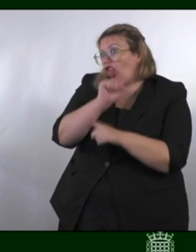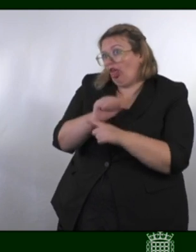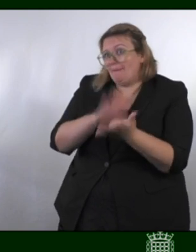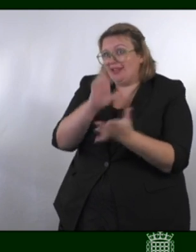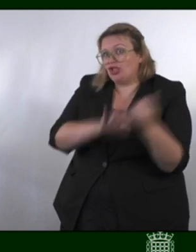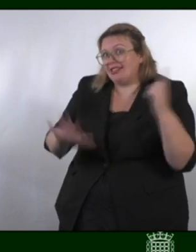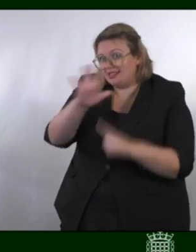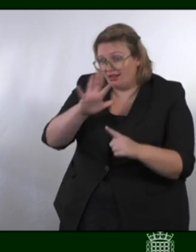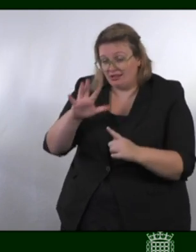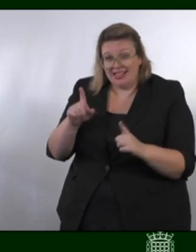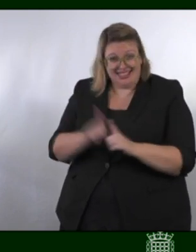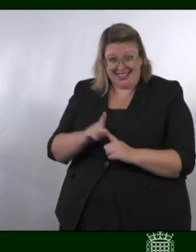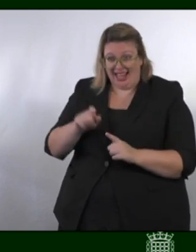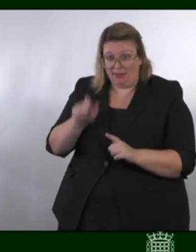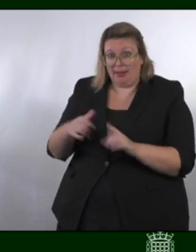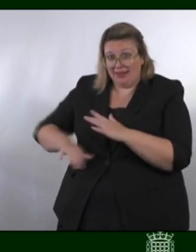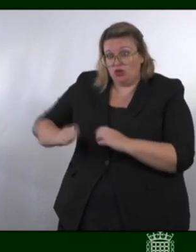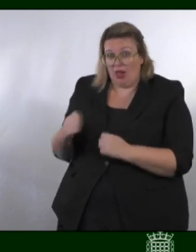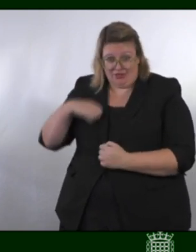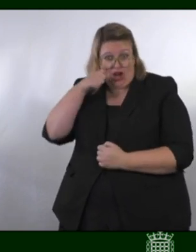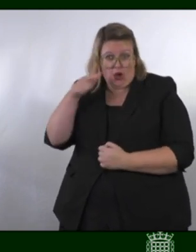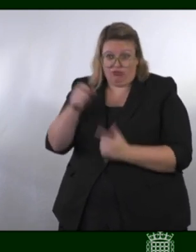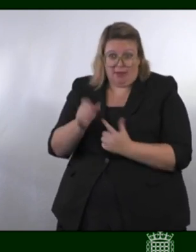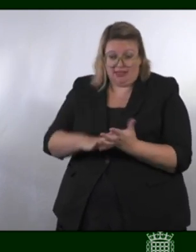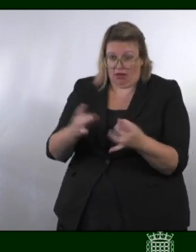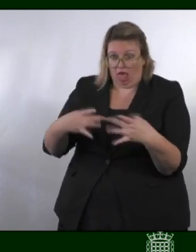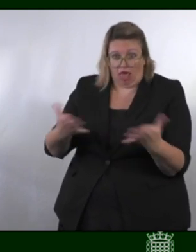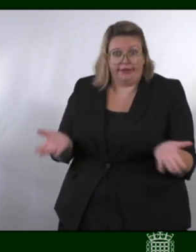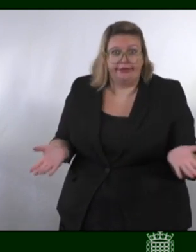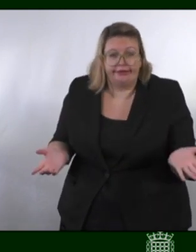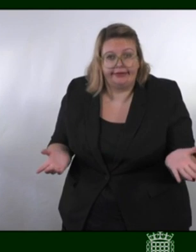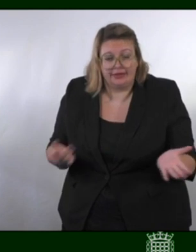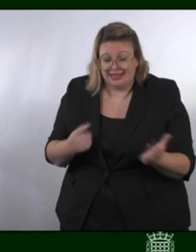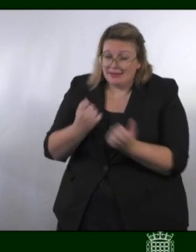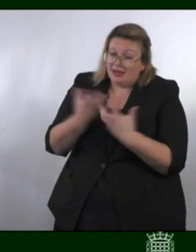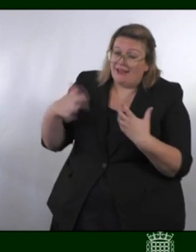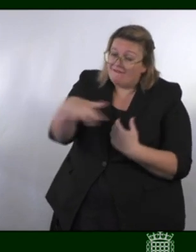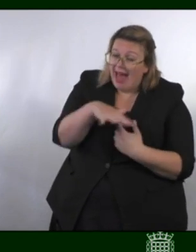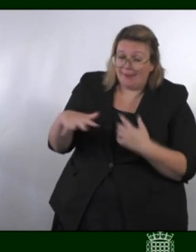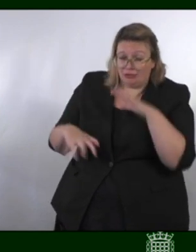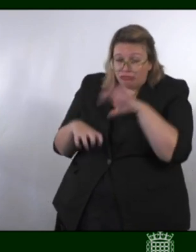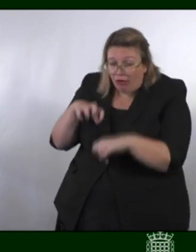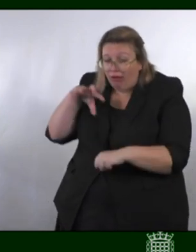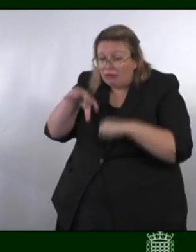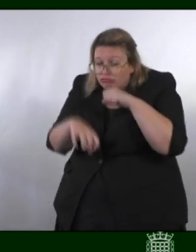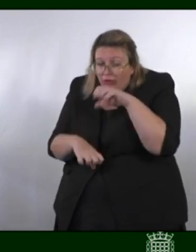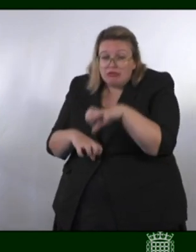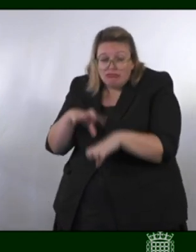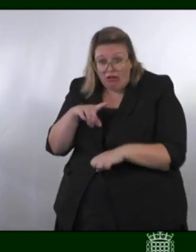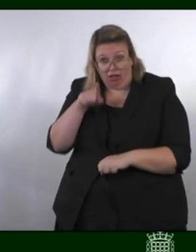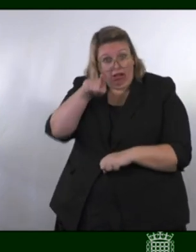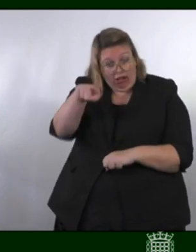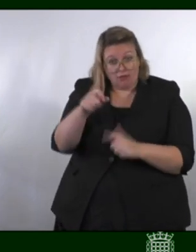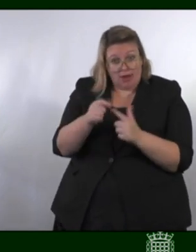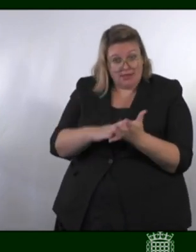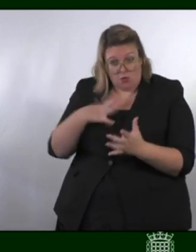in Scotland are all too familiar with. Millions of families are struggling to get by, and this Tory government wants to cut their incomes in